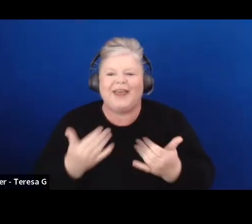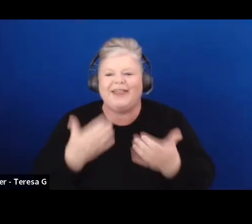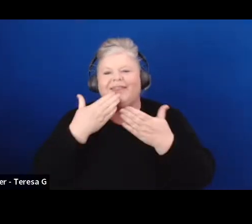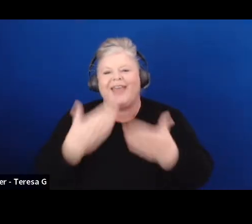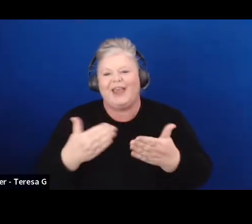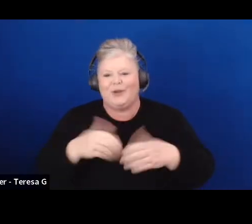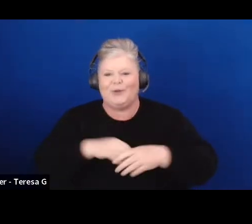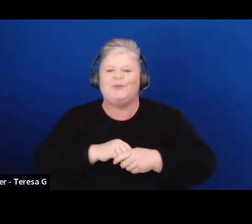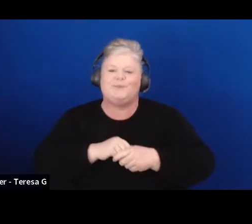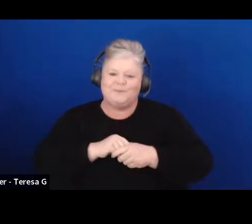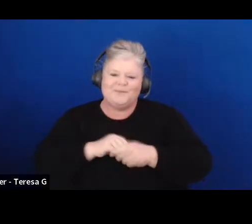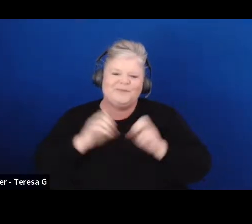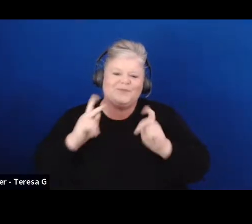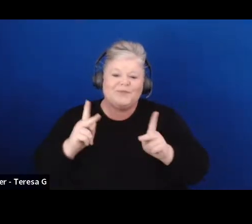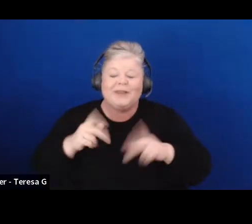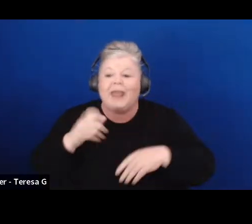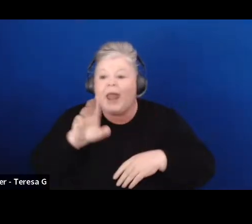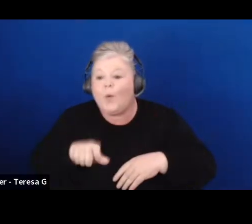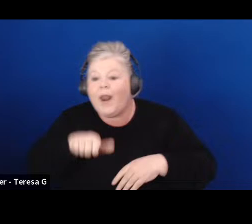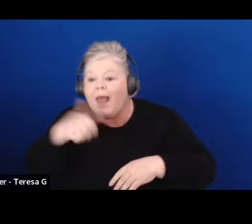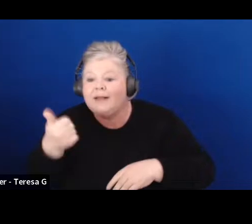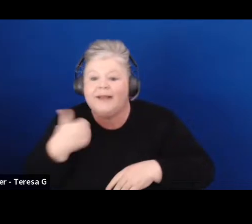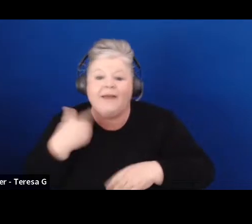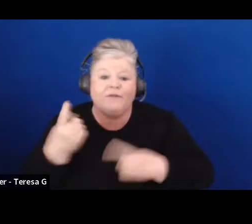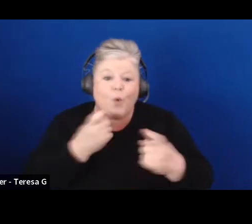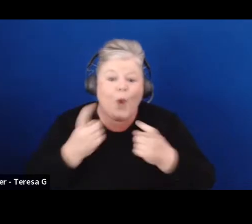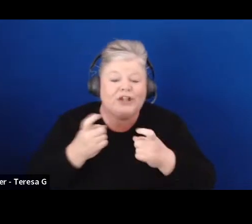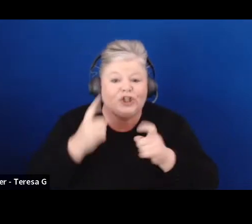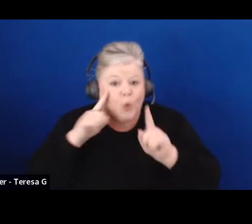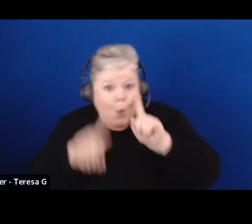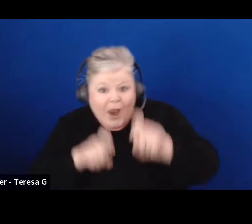stay on for the meeting. Does anybody have any questions for Latrina?